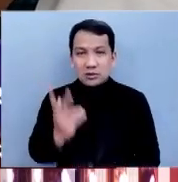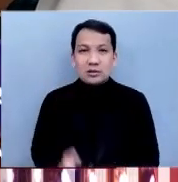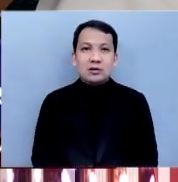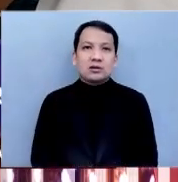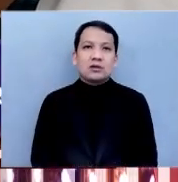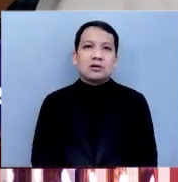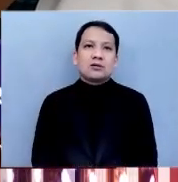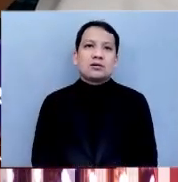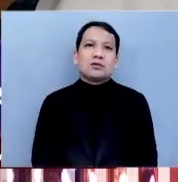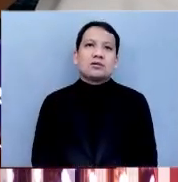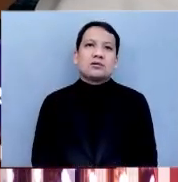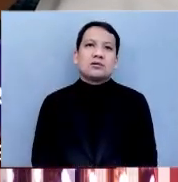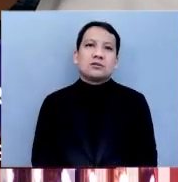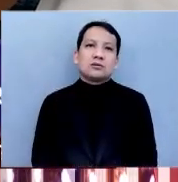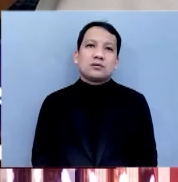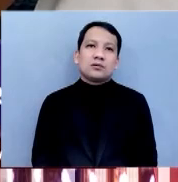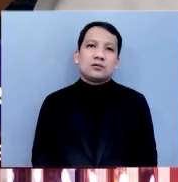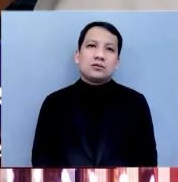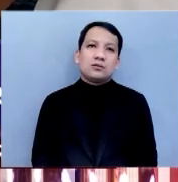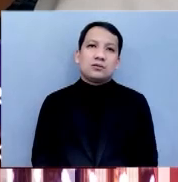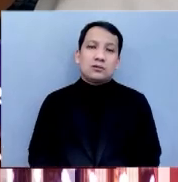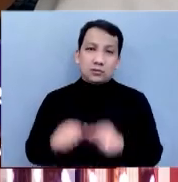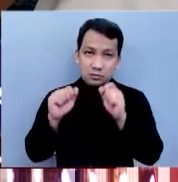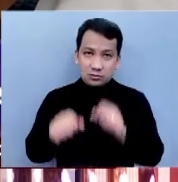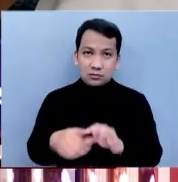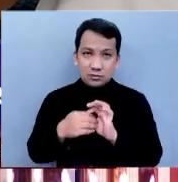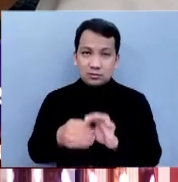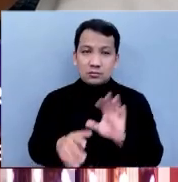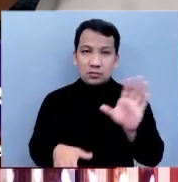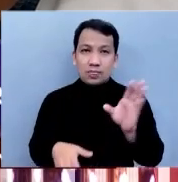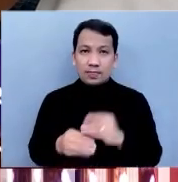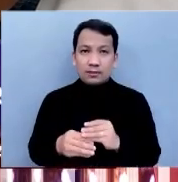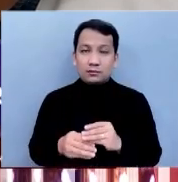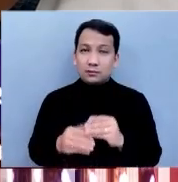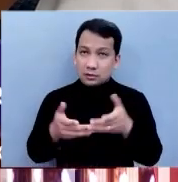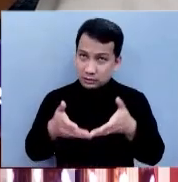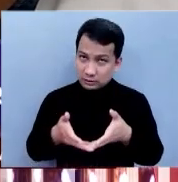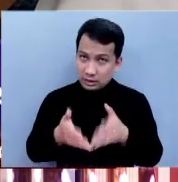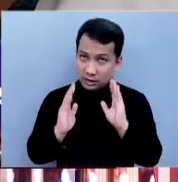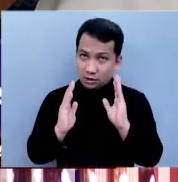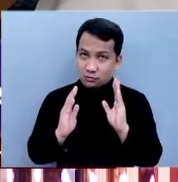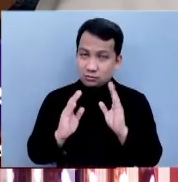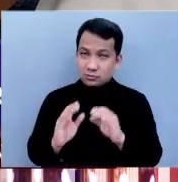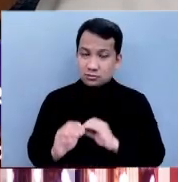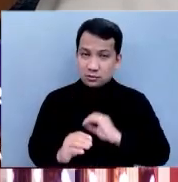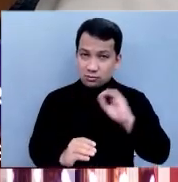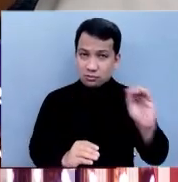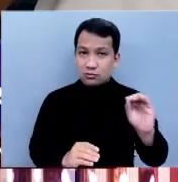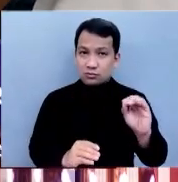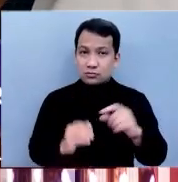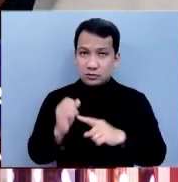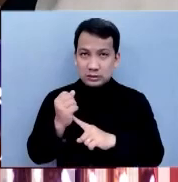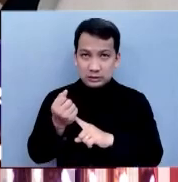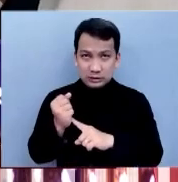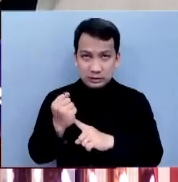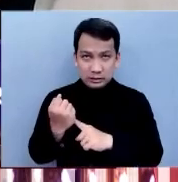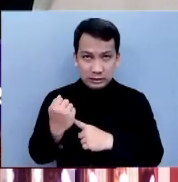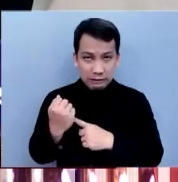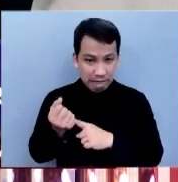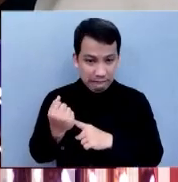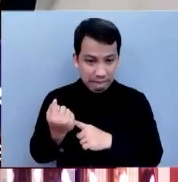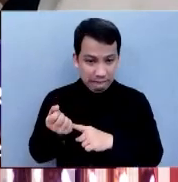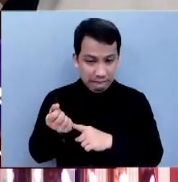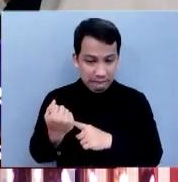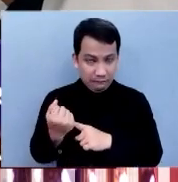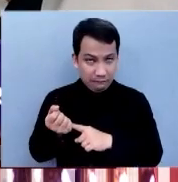lines. Can anybody like Senator Padilla legitimately, legally own a suppressor or a silencer? For